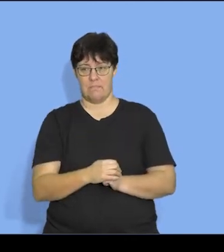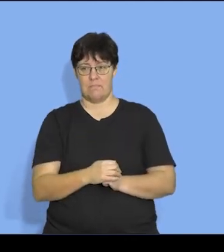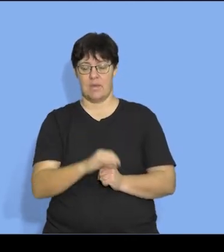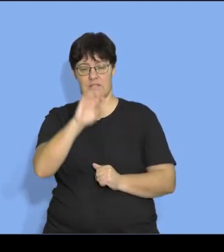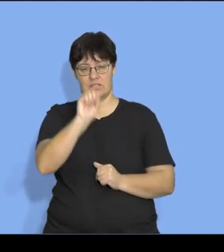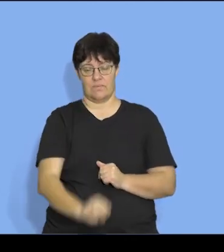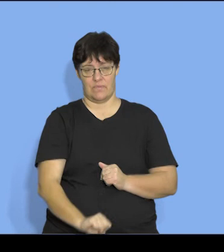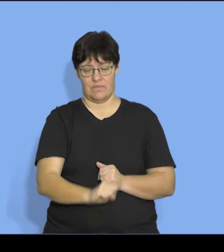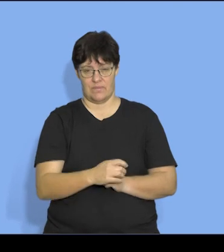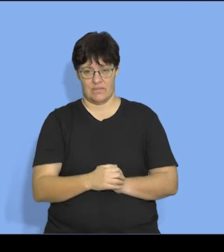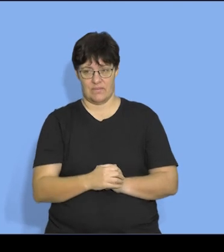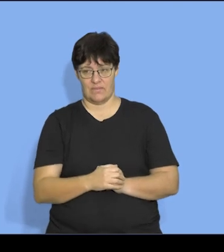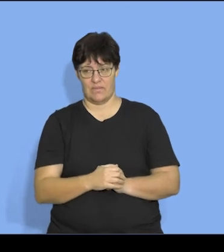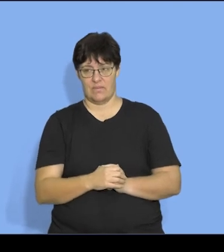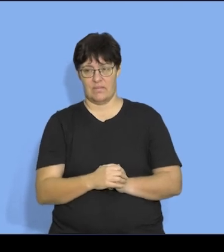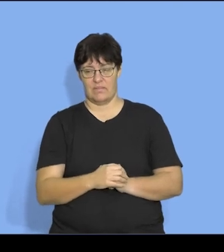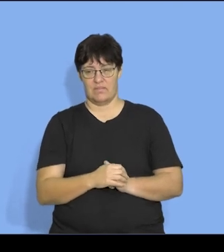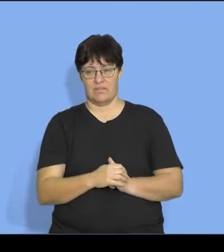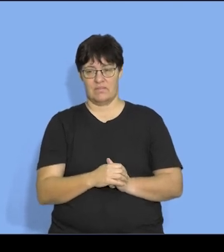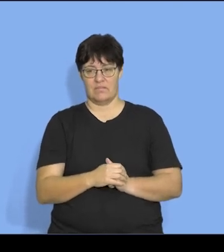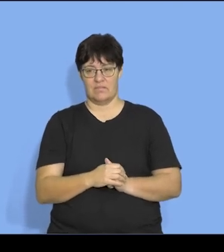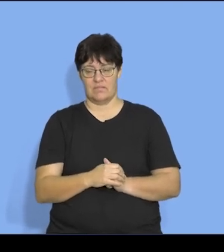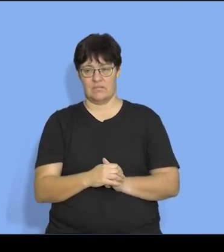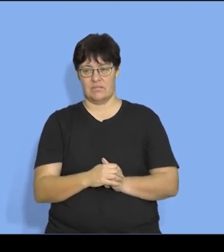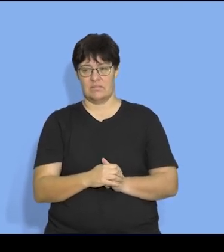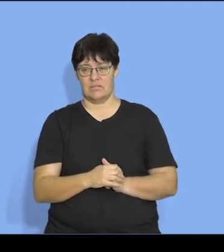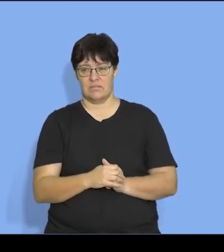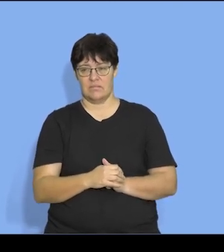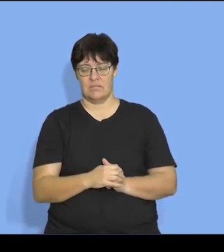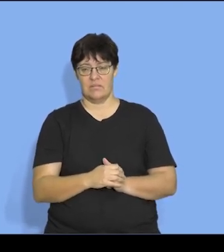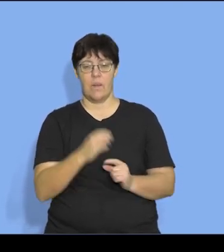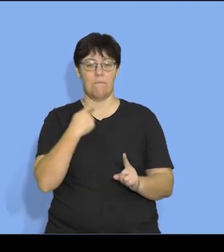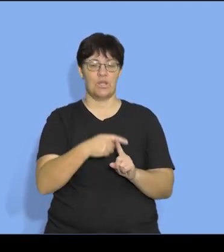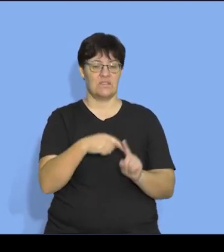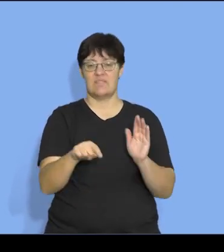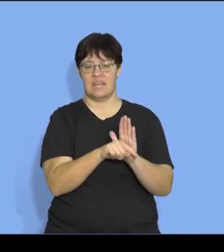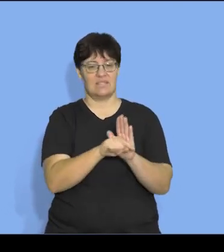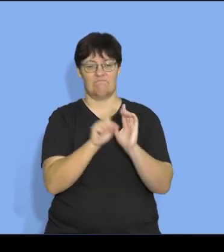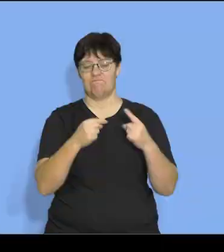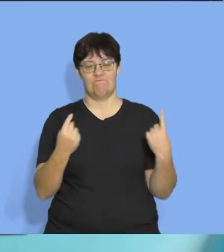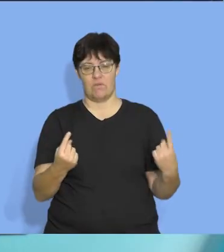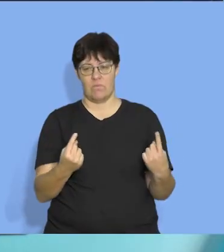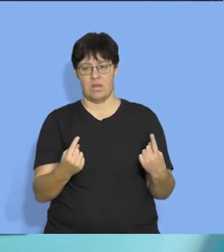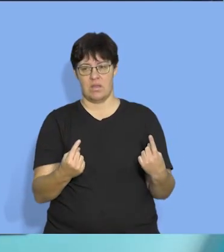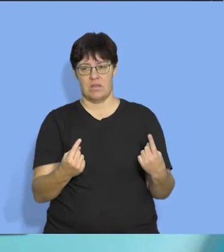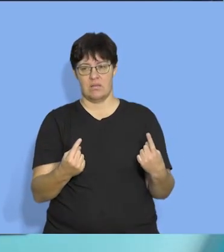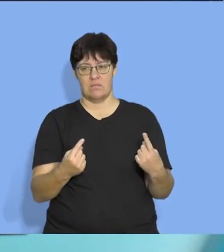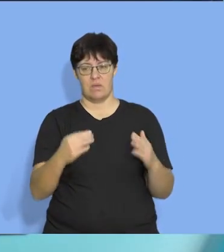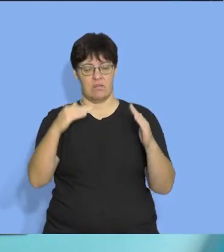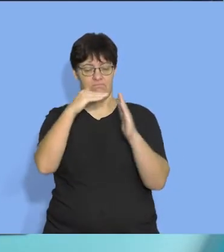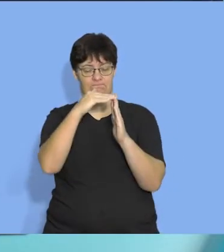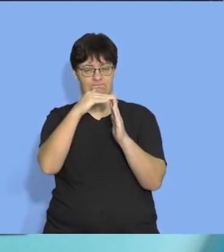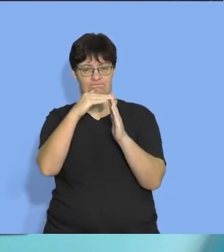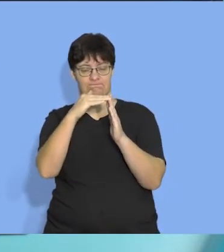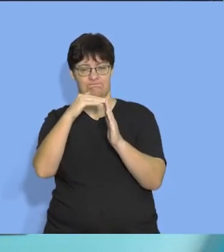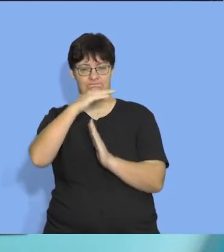south. I can't calculate this with positives and negatives because we went at right angles to each